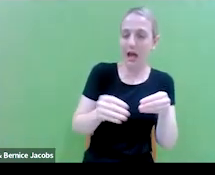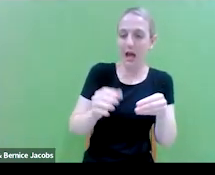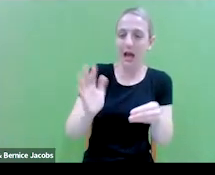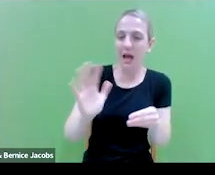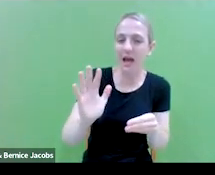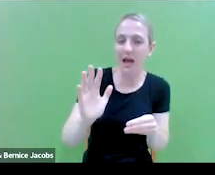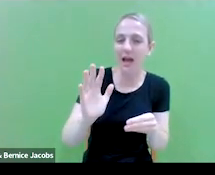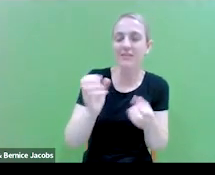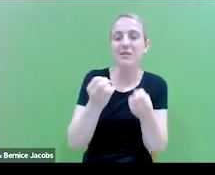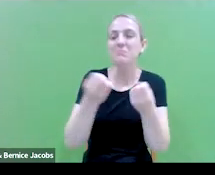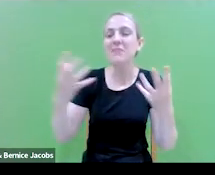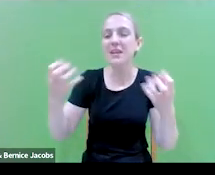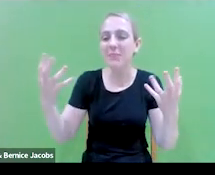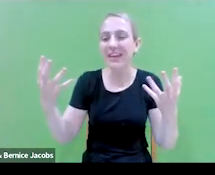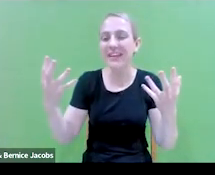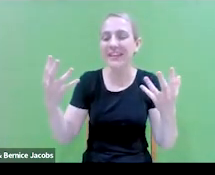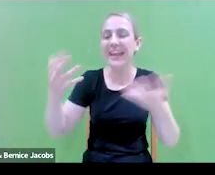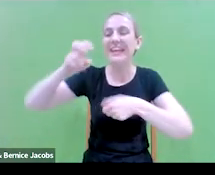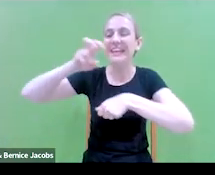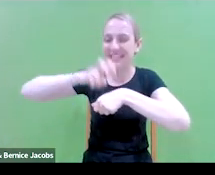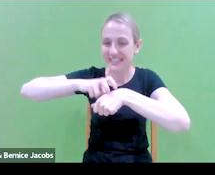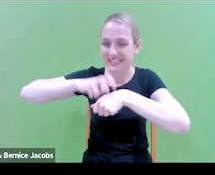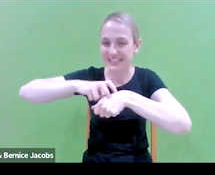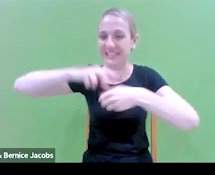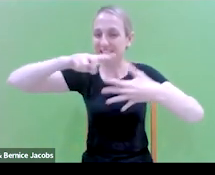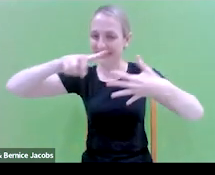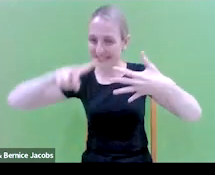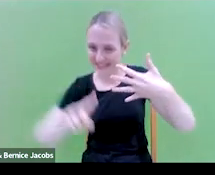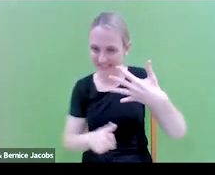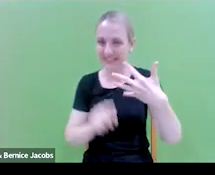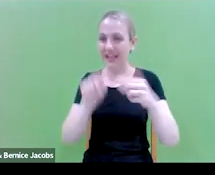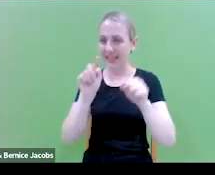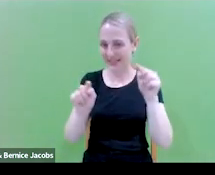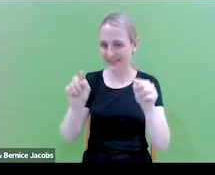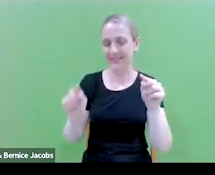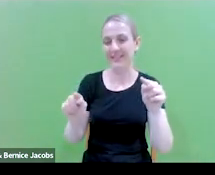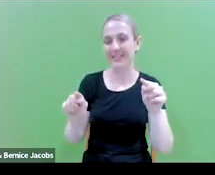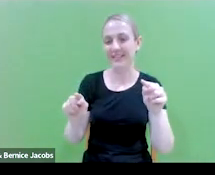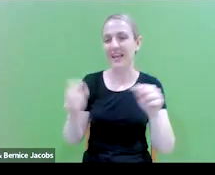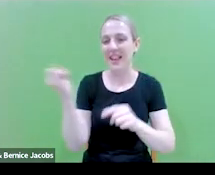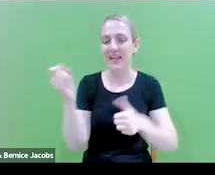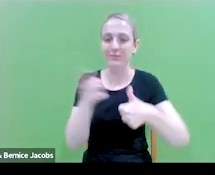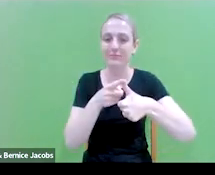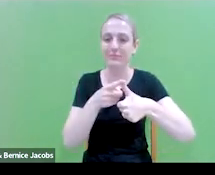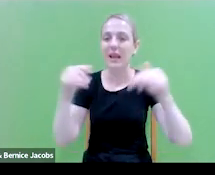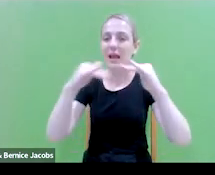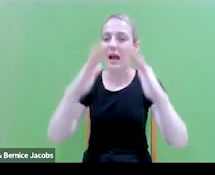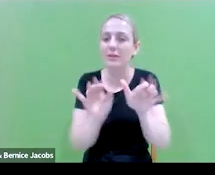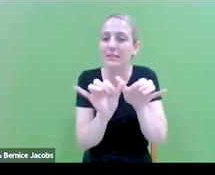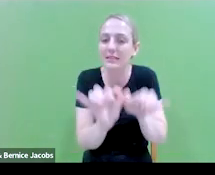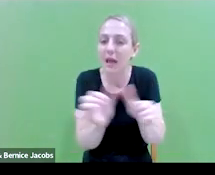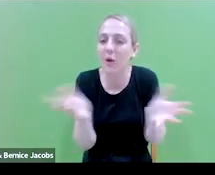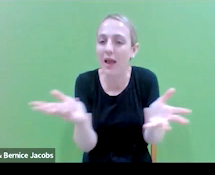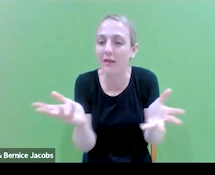of people needs that needs to be addressed. So things like housing,